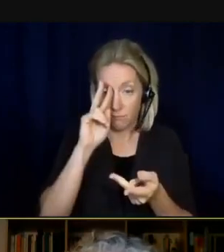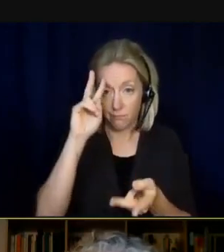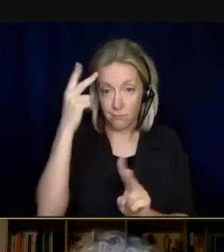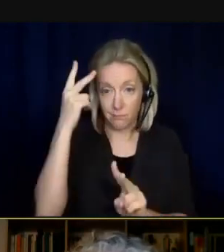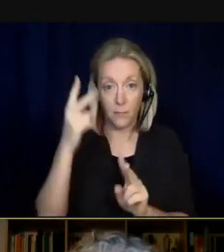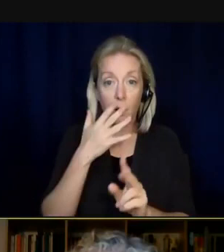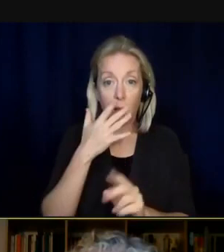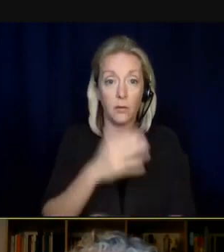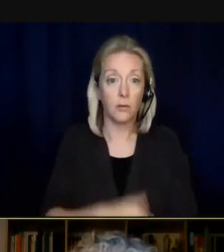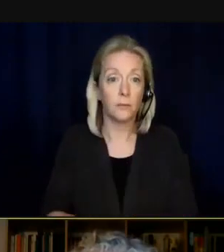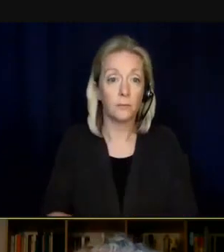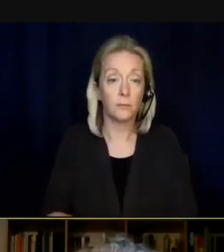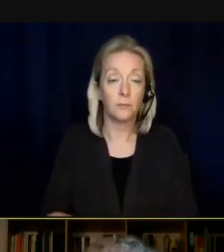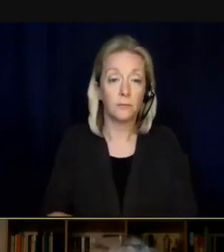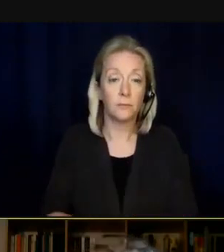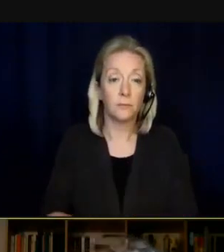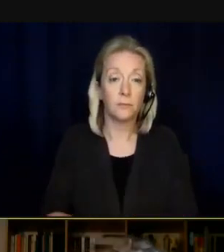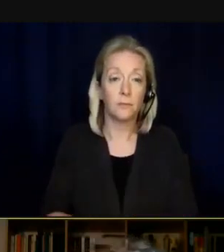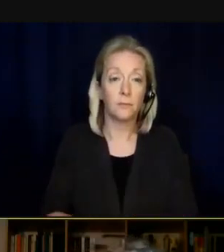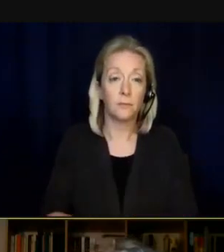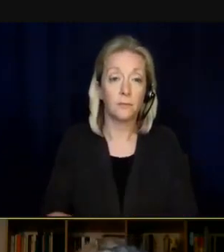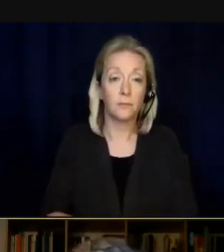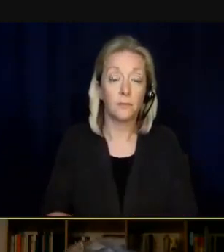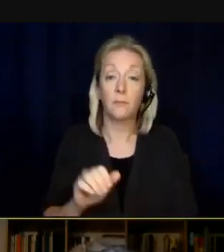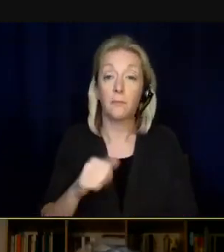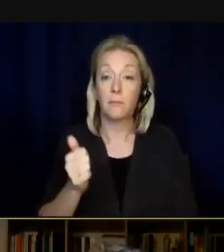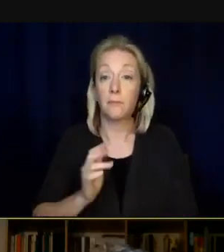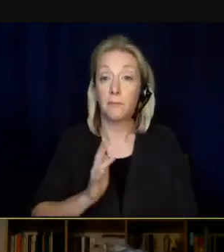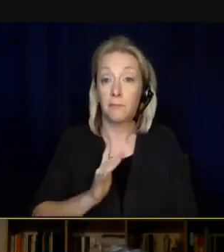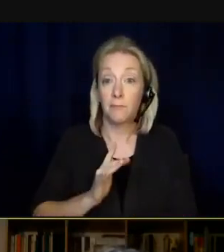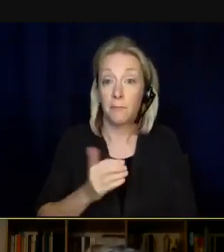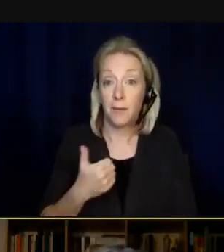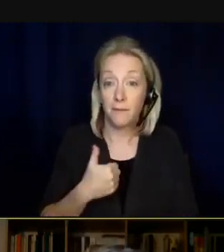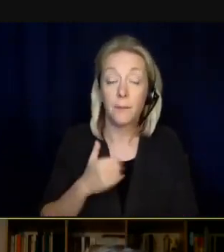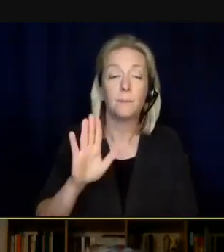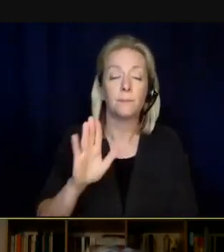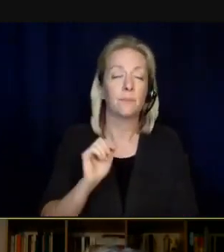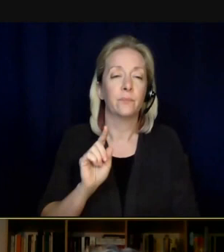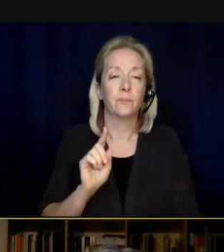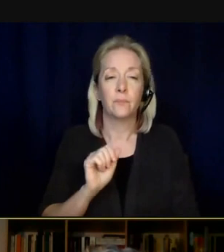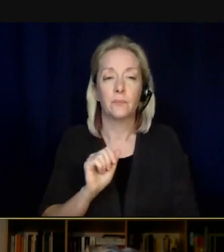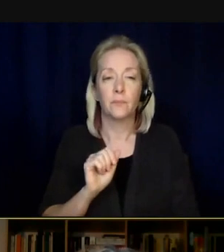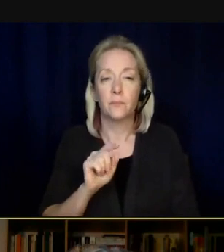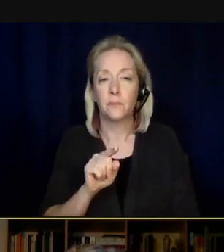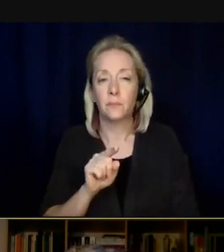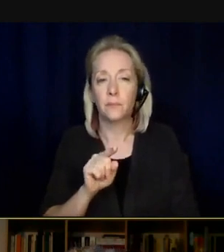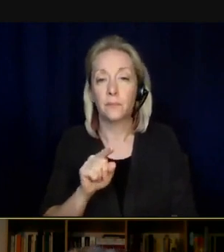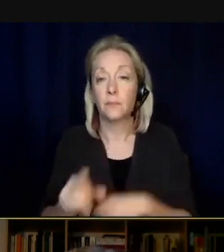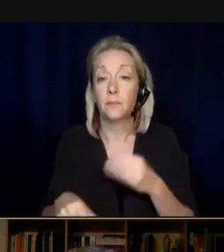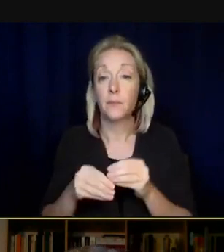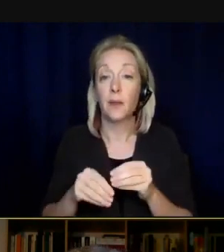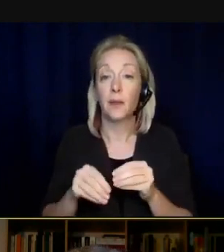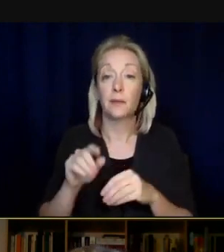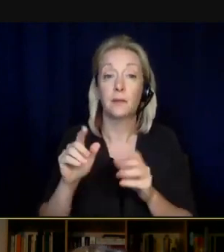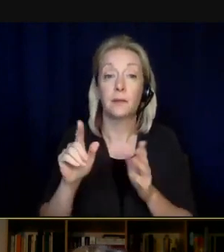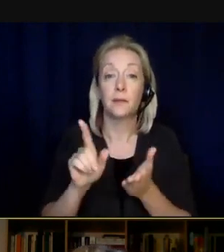you can see what happens. Now, another cool thing is, well, let me show you here. You can add text.